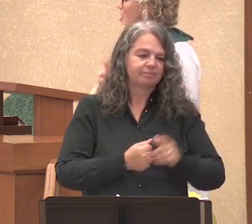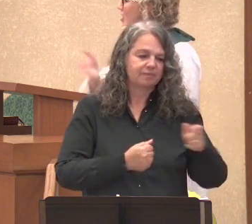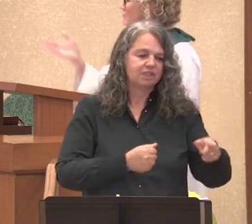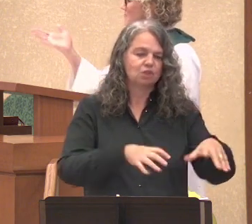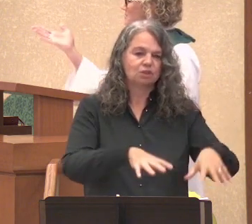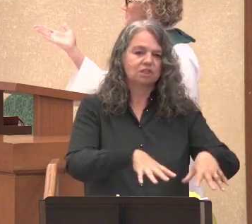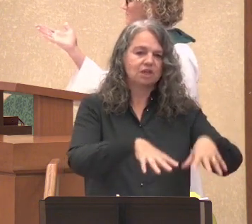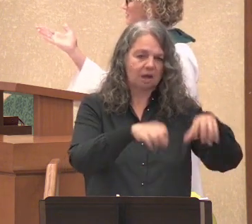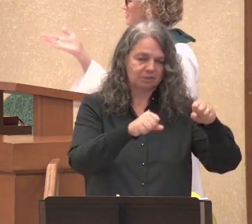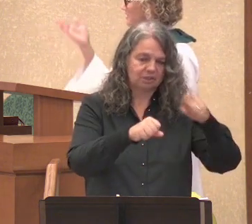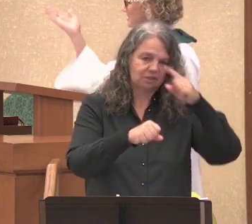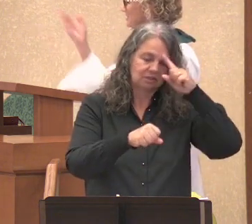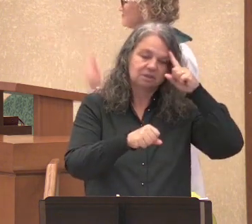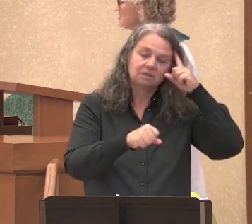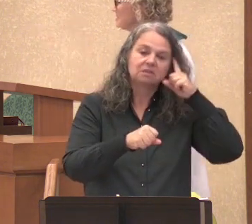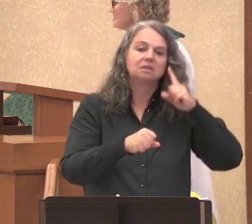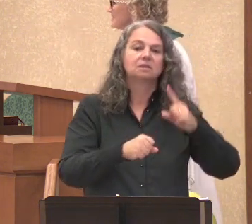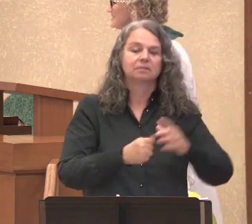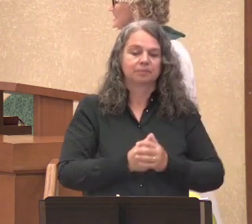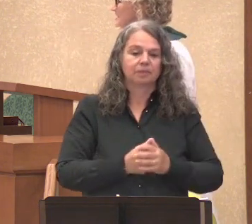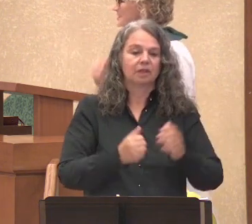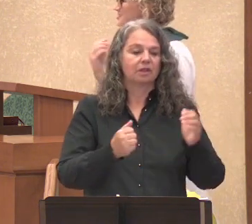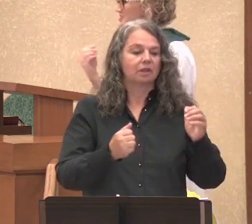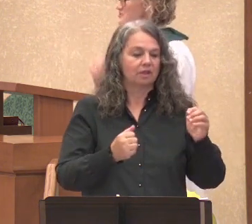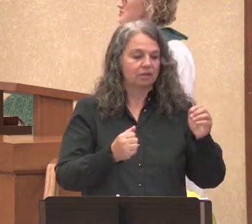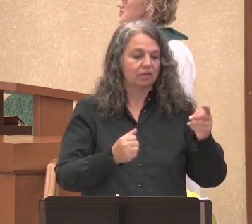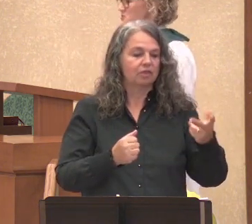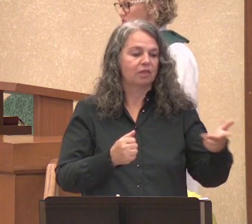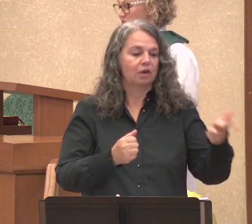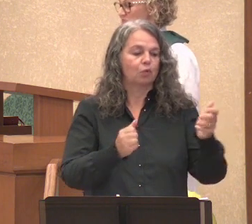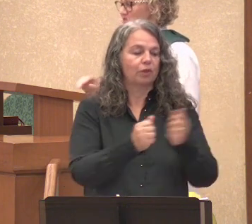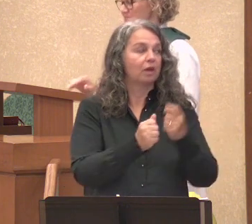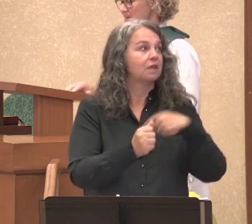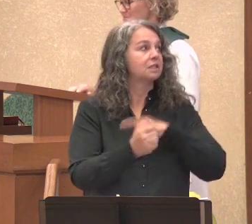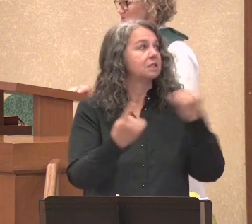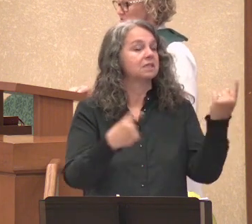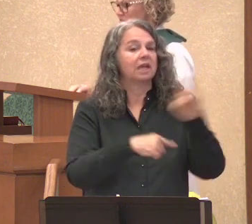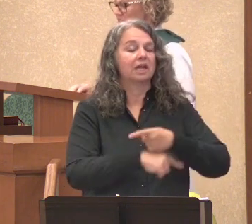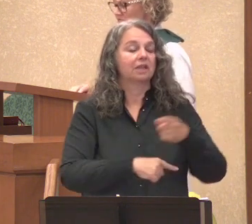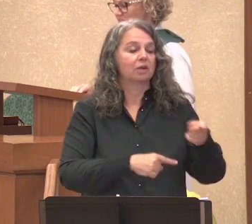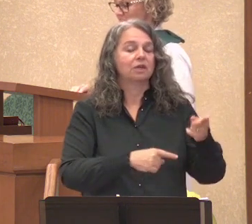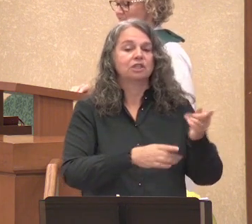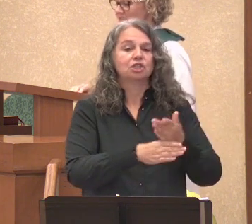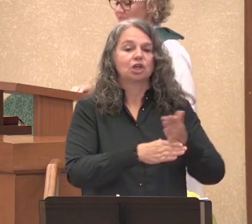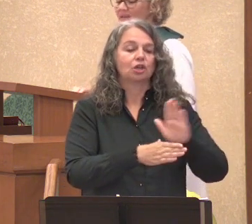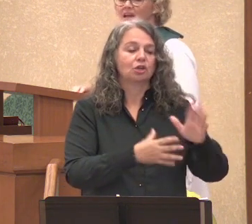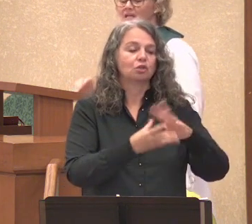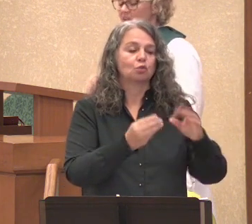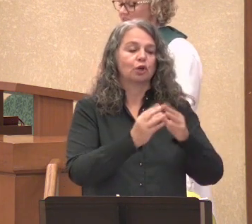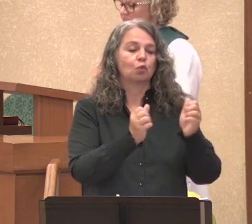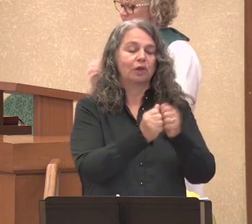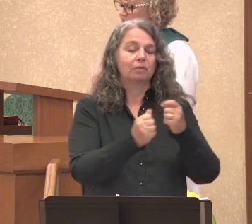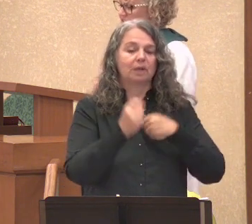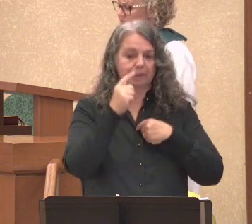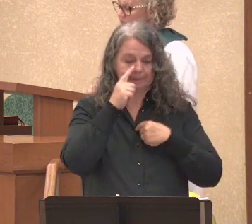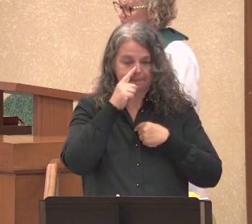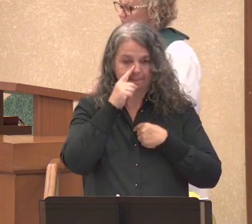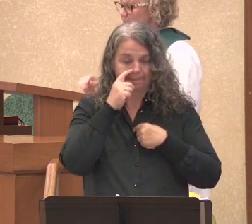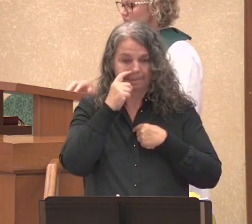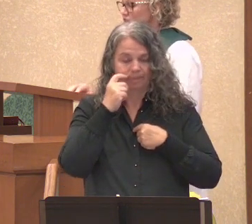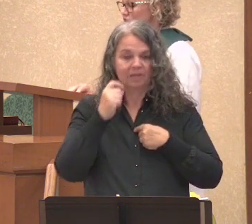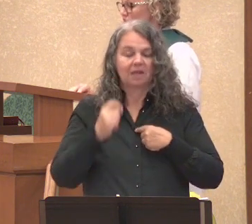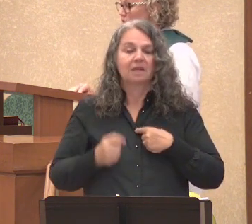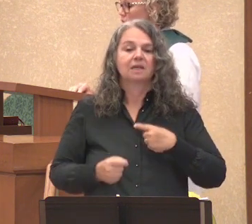and they are all members of Bethel and here with us today. They shared their story with me. I'm so grateful for that.